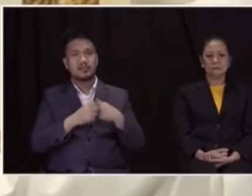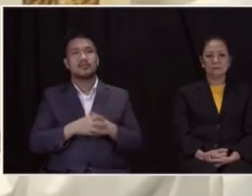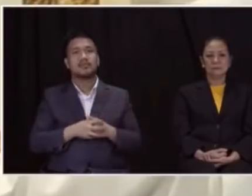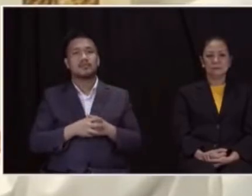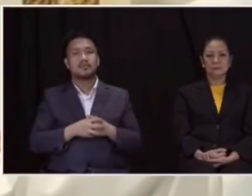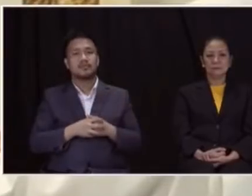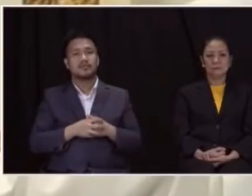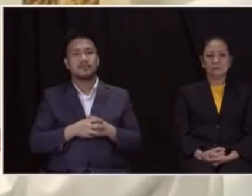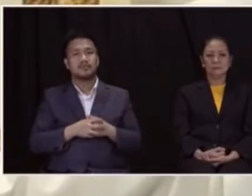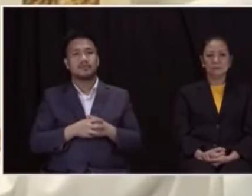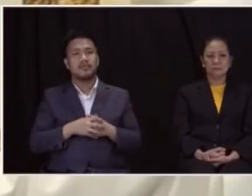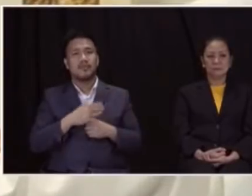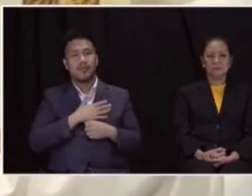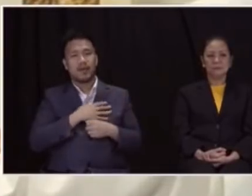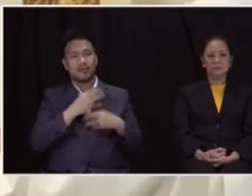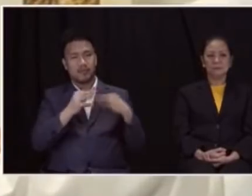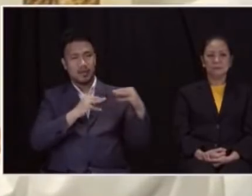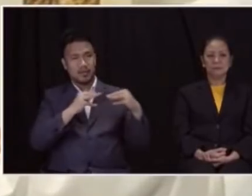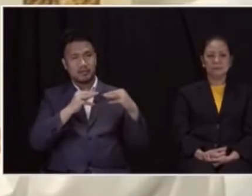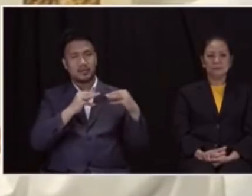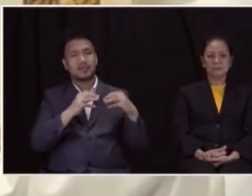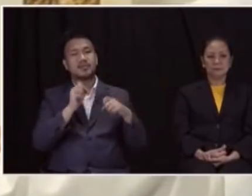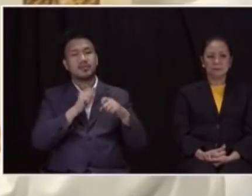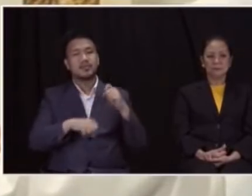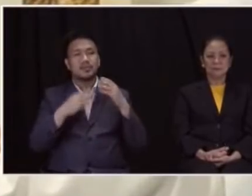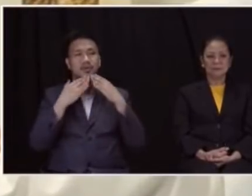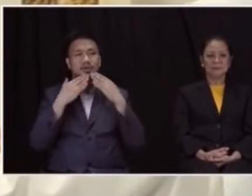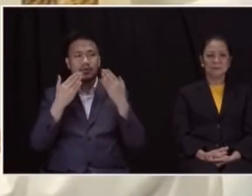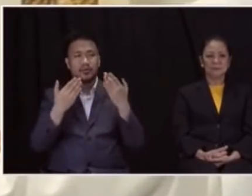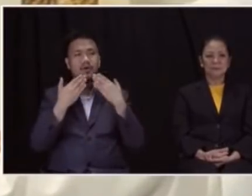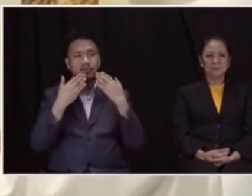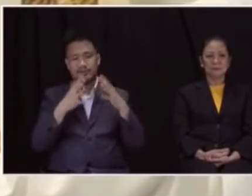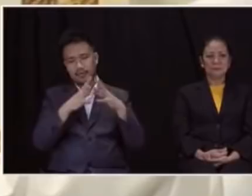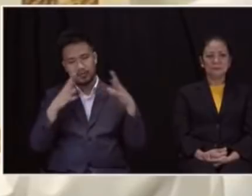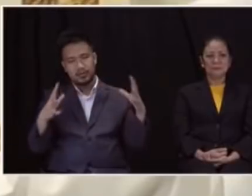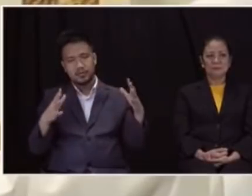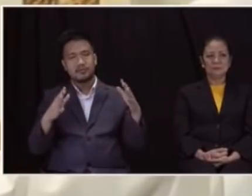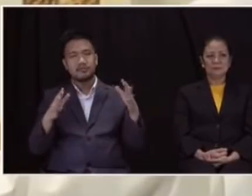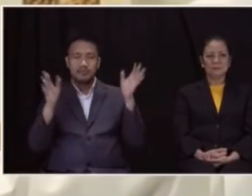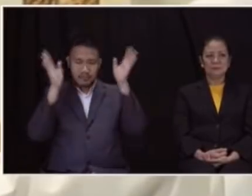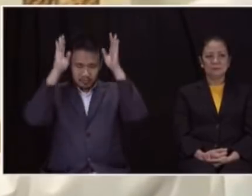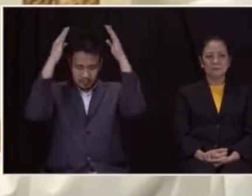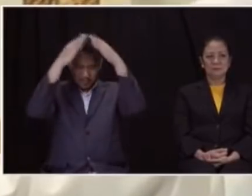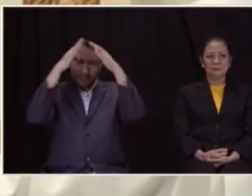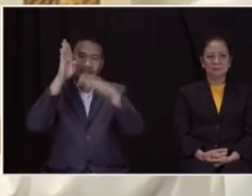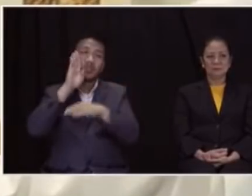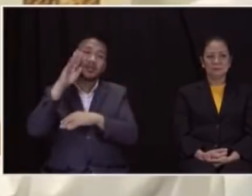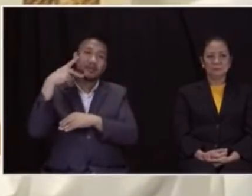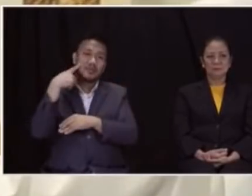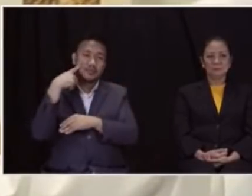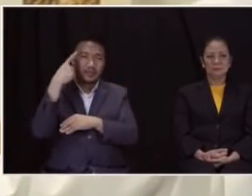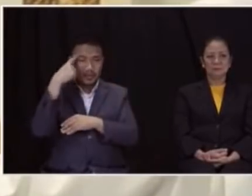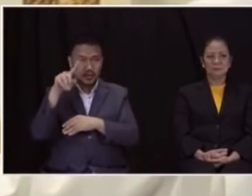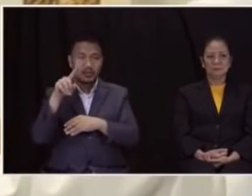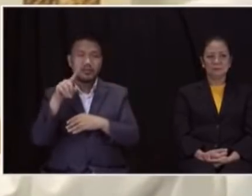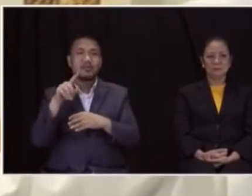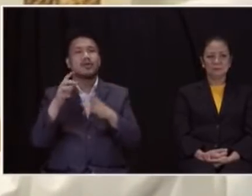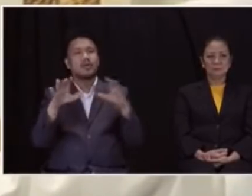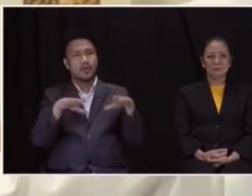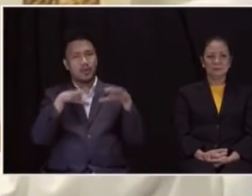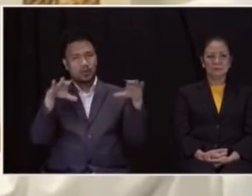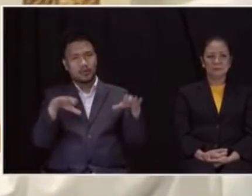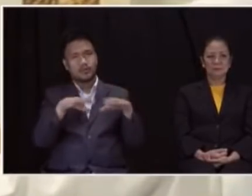transferred to my management. So I thank very much Bishop Pabilio for the